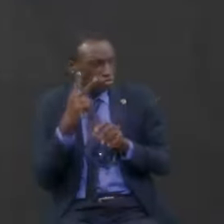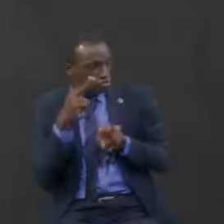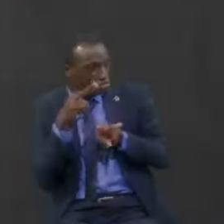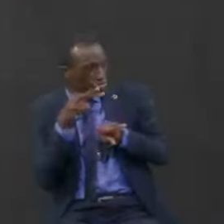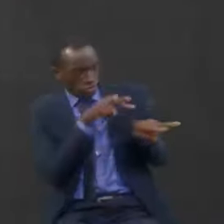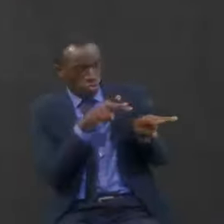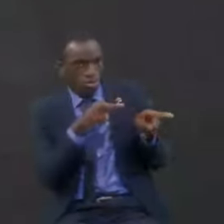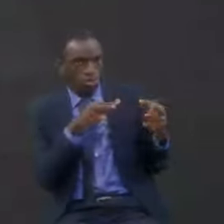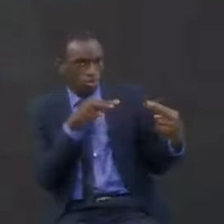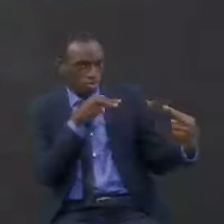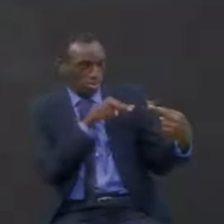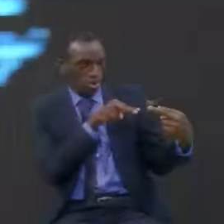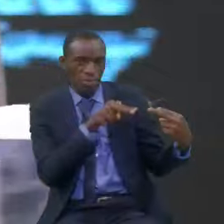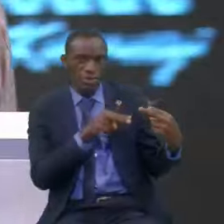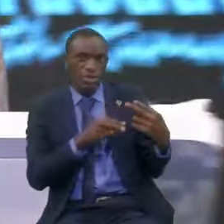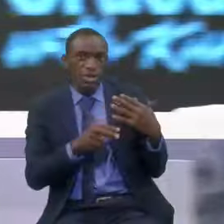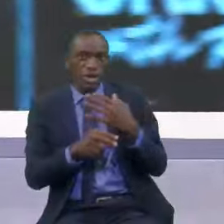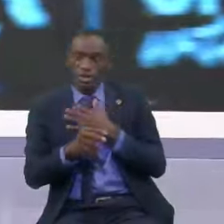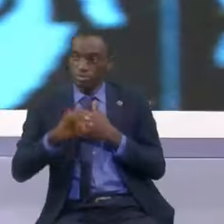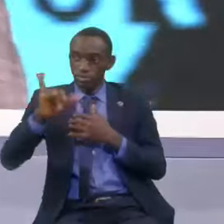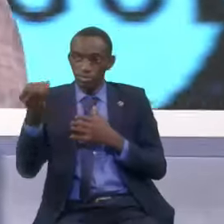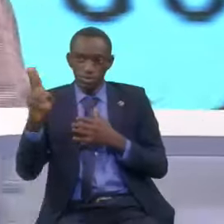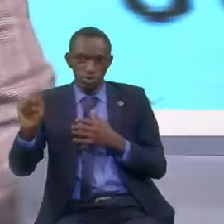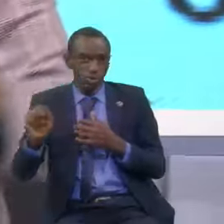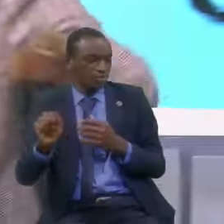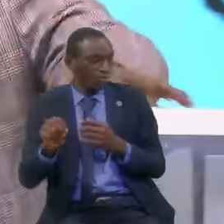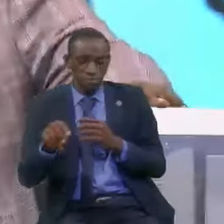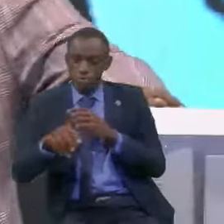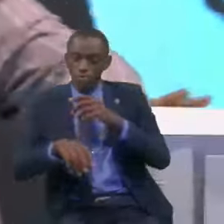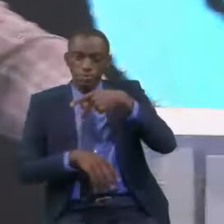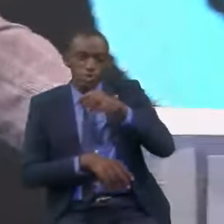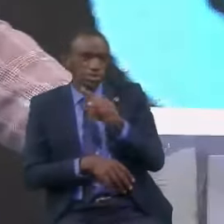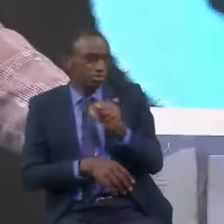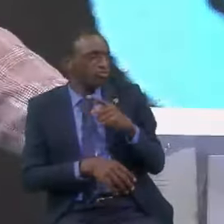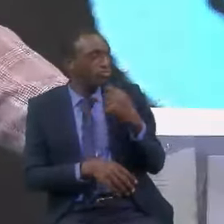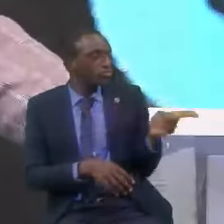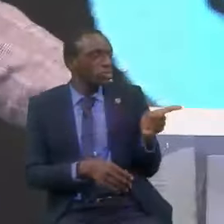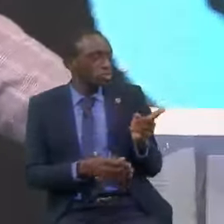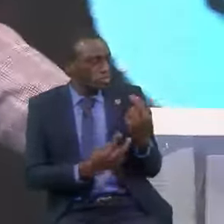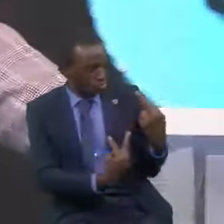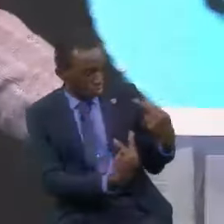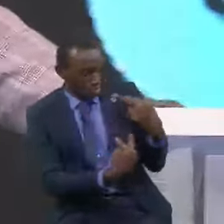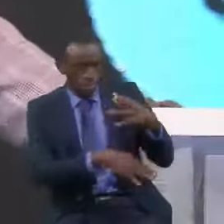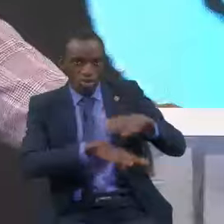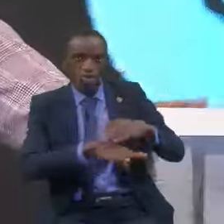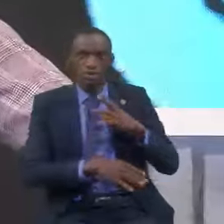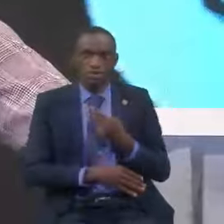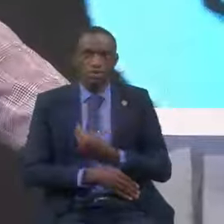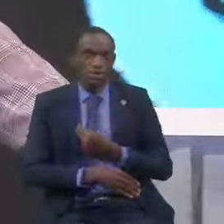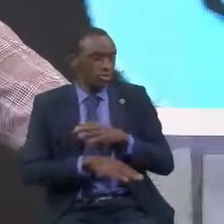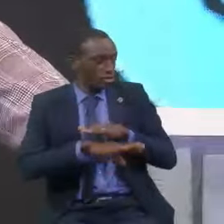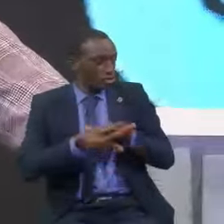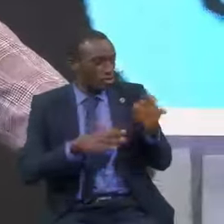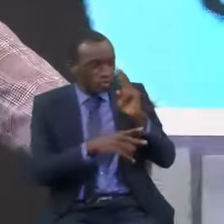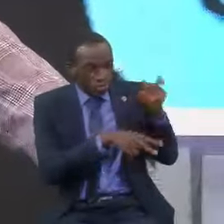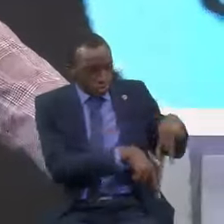and said, look on us. Don't look down. The miracle